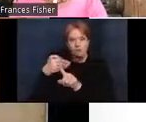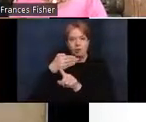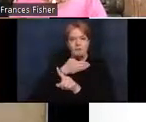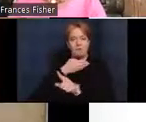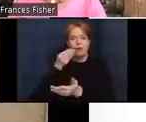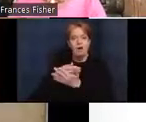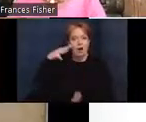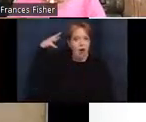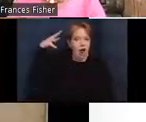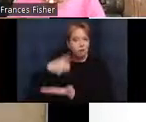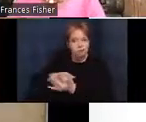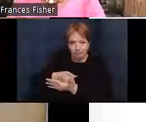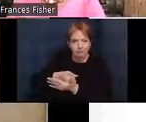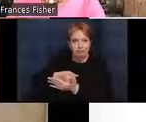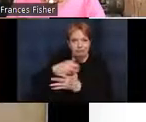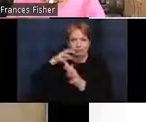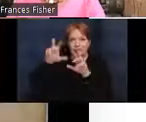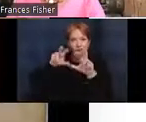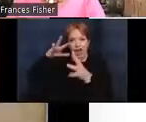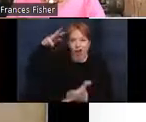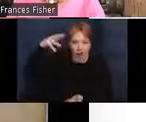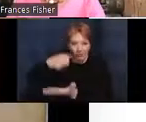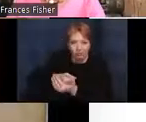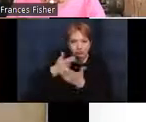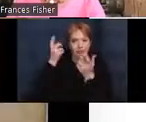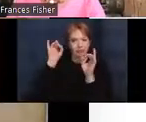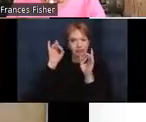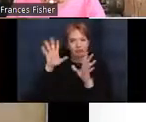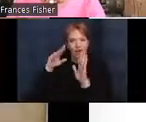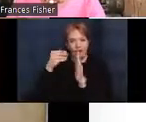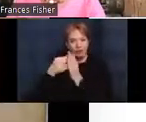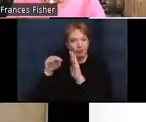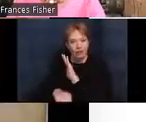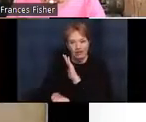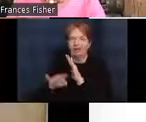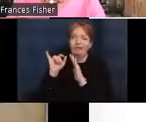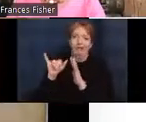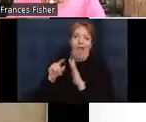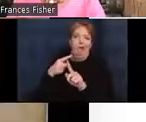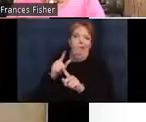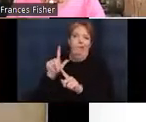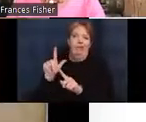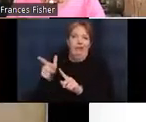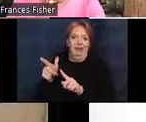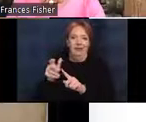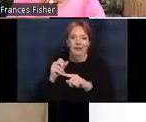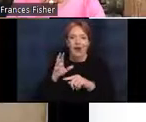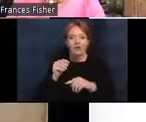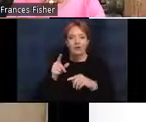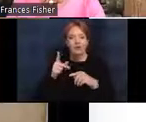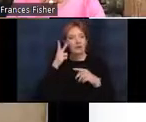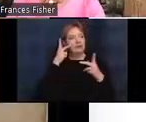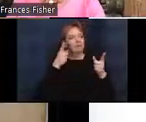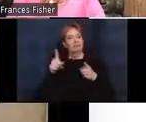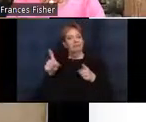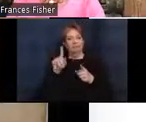beginning of the Great Depression. So I think that sets a good sort of atmosphere for what was going on in the country at that